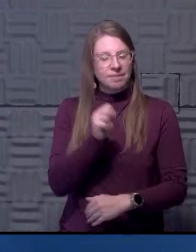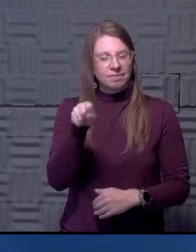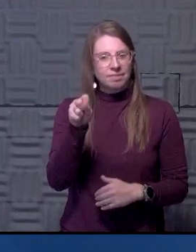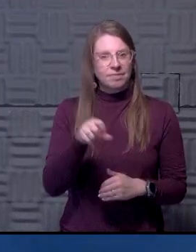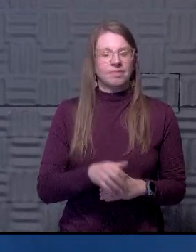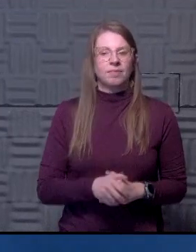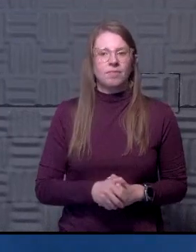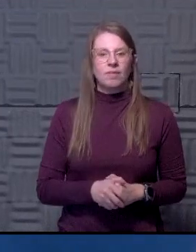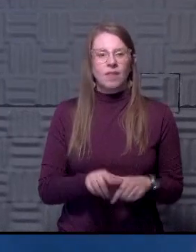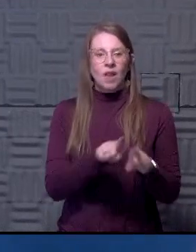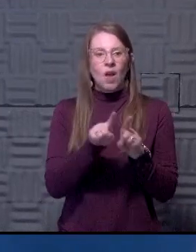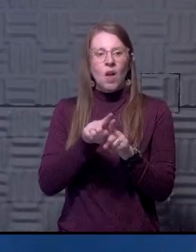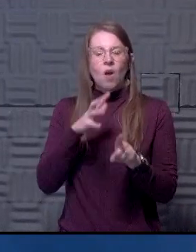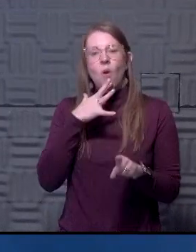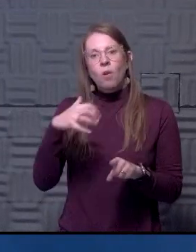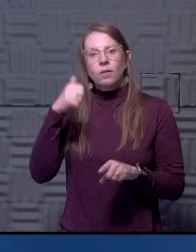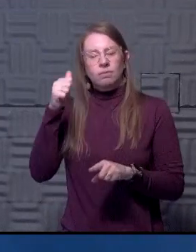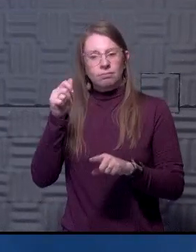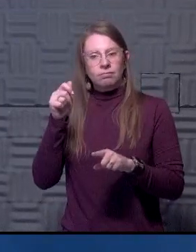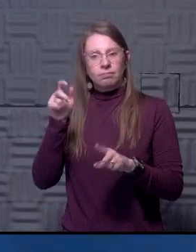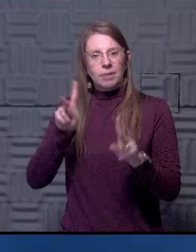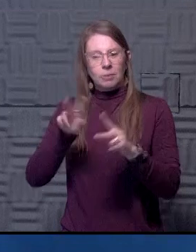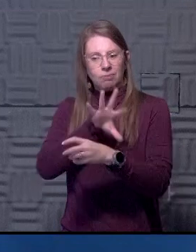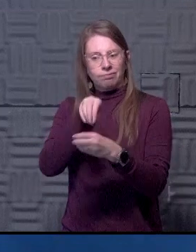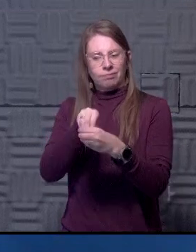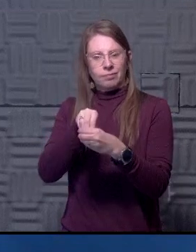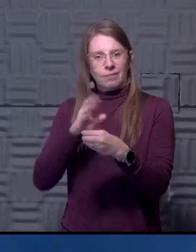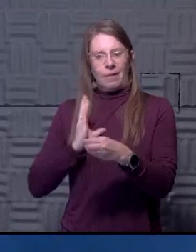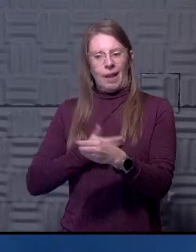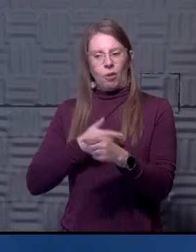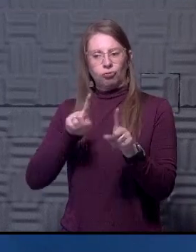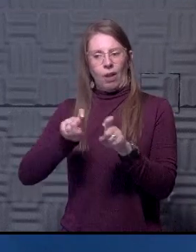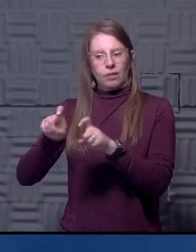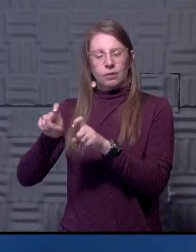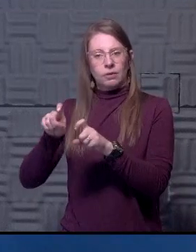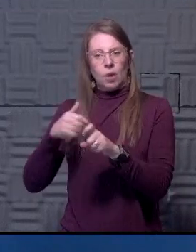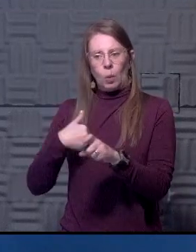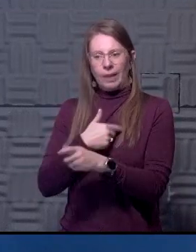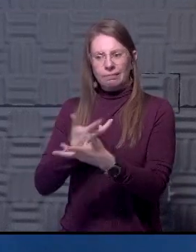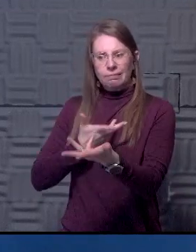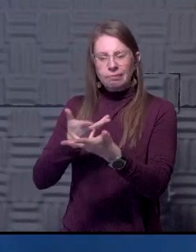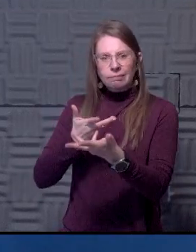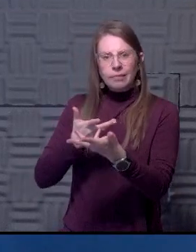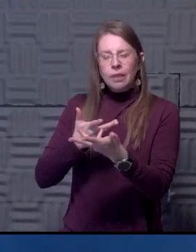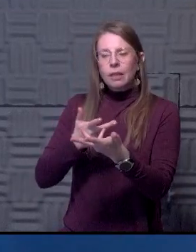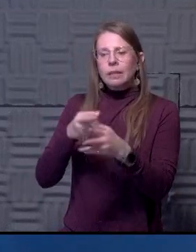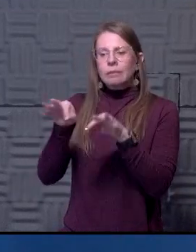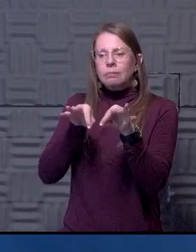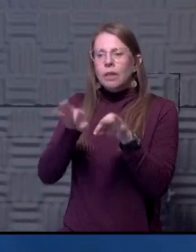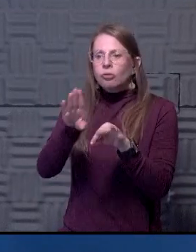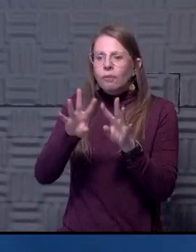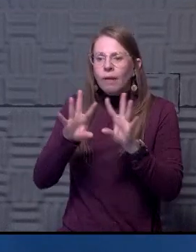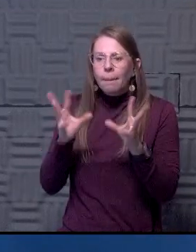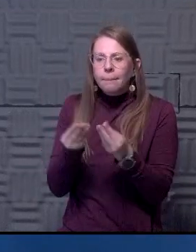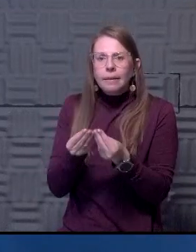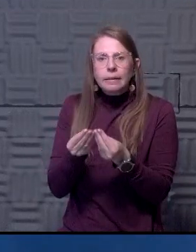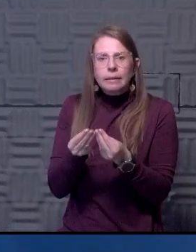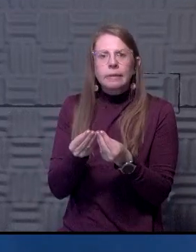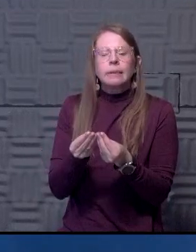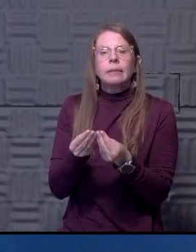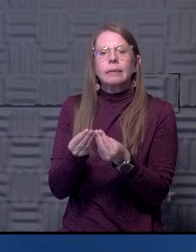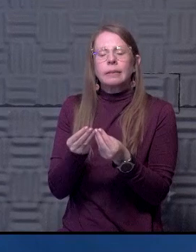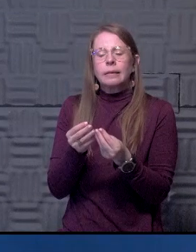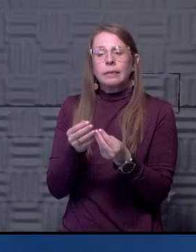as we've had elderly participants in our trials, we talk to them about, talking to their family. They